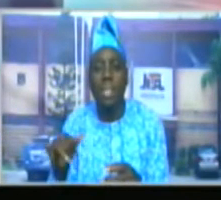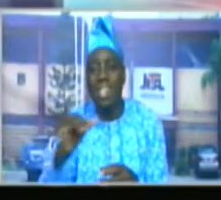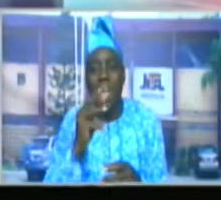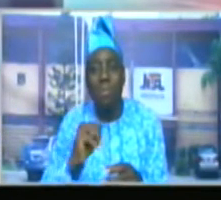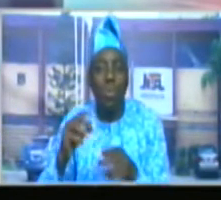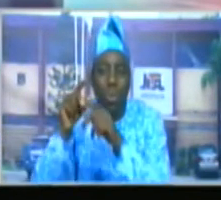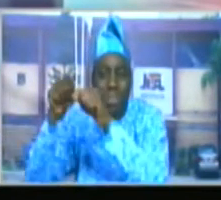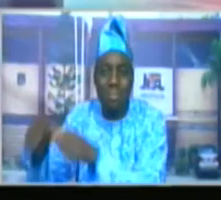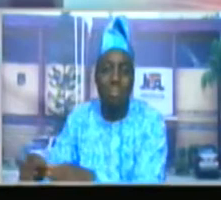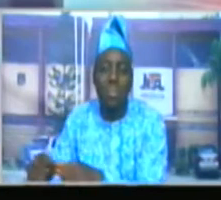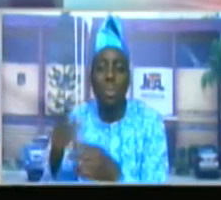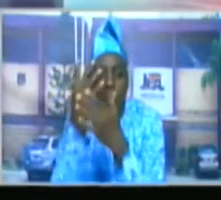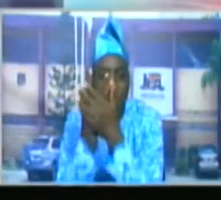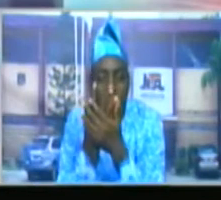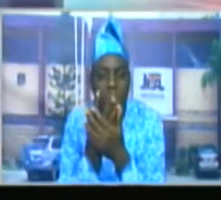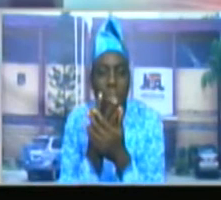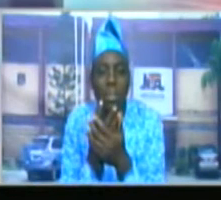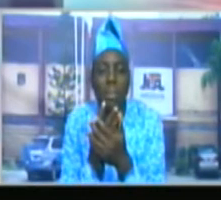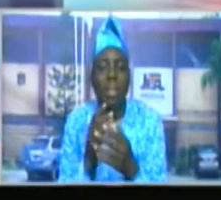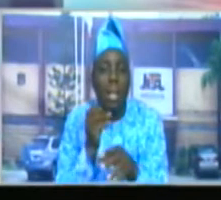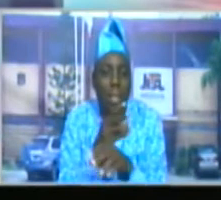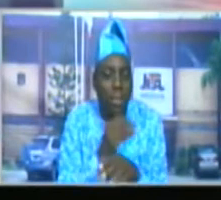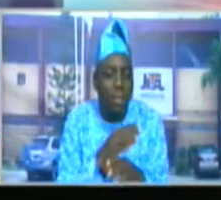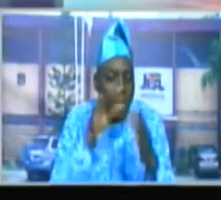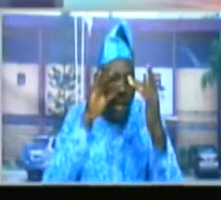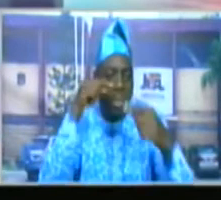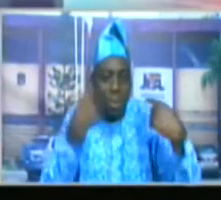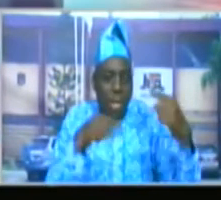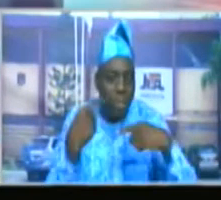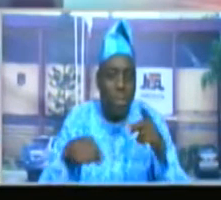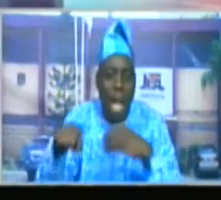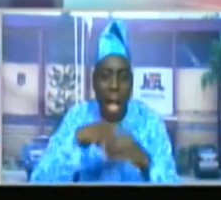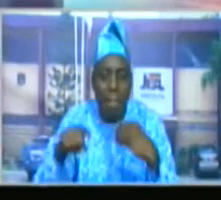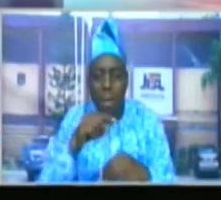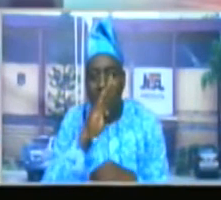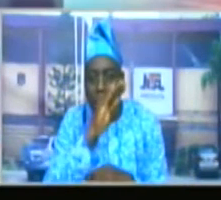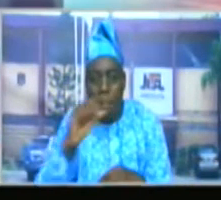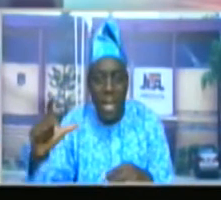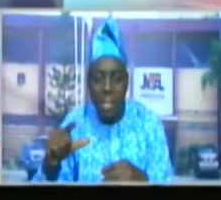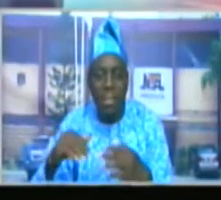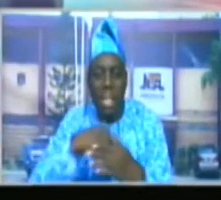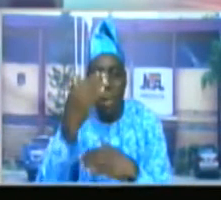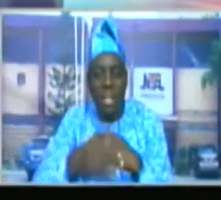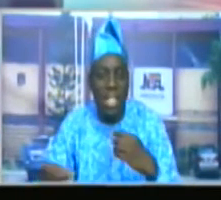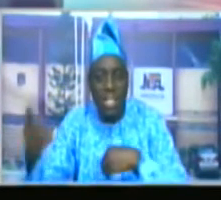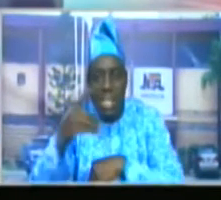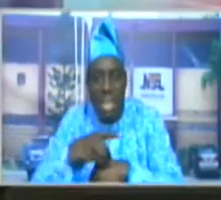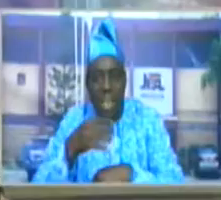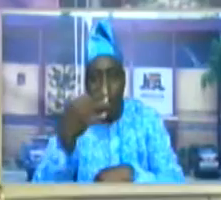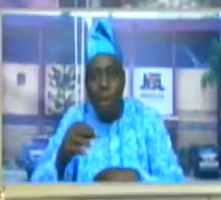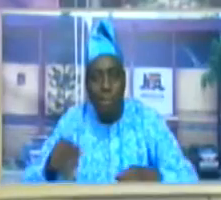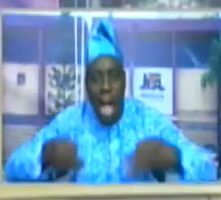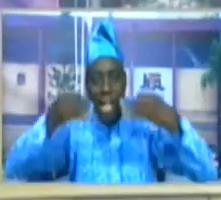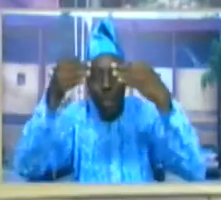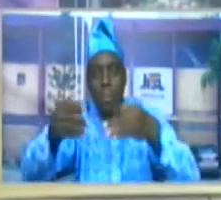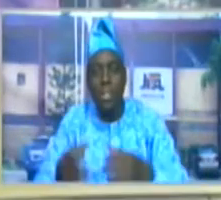in correctional facility while counsel is expected to argue their bail application on the next date of adjournment.